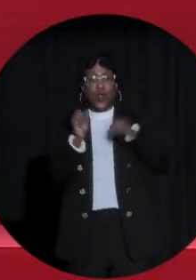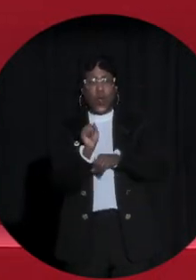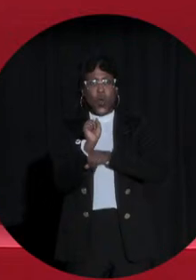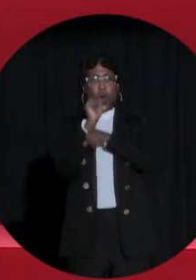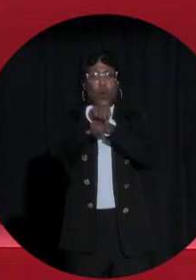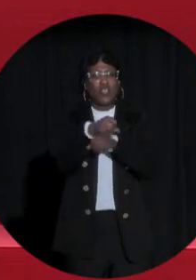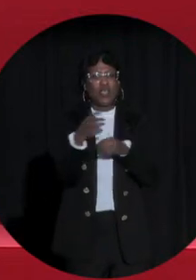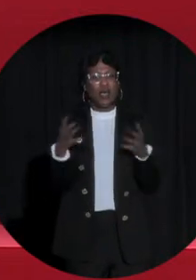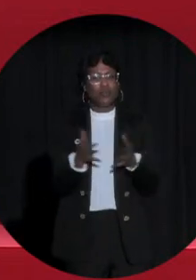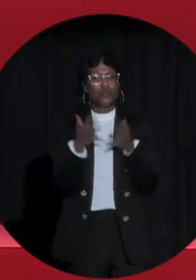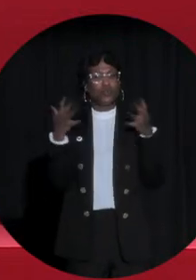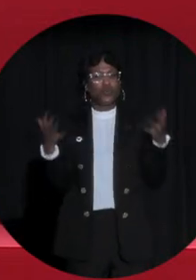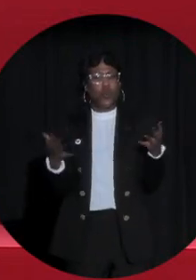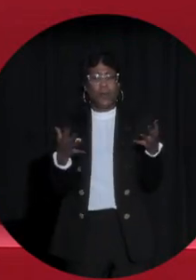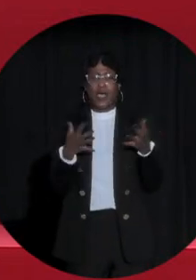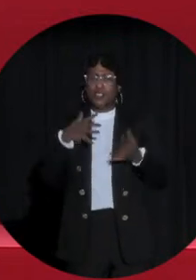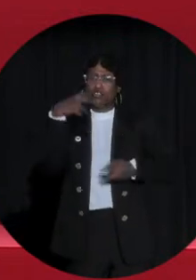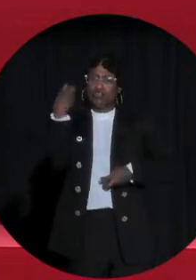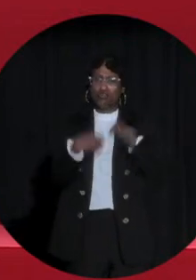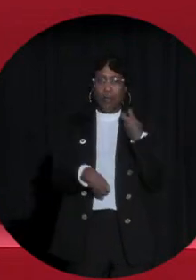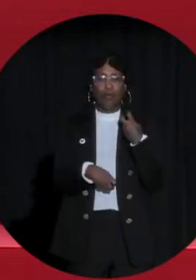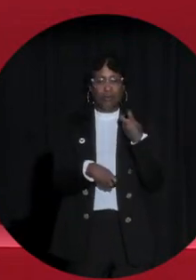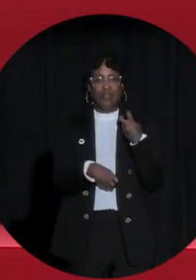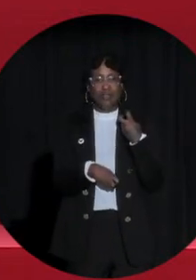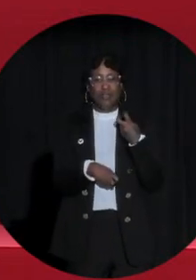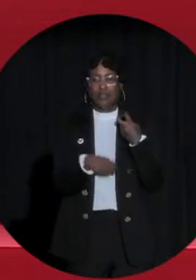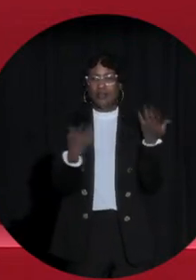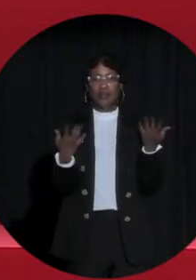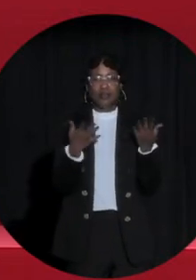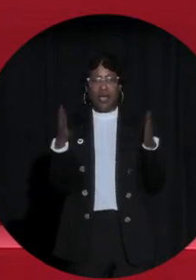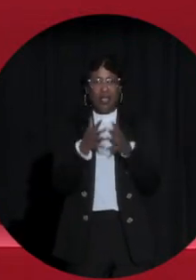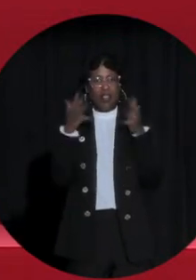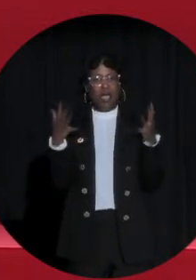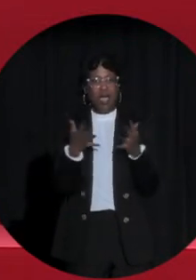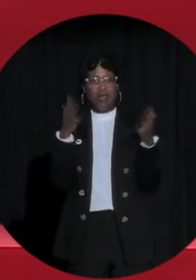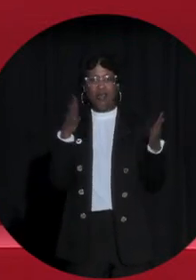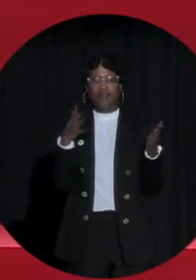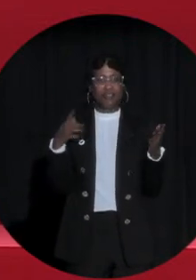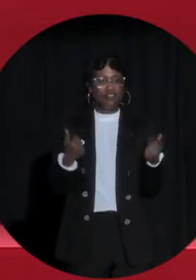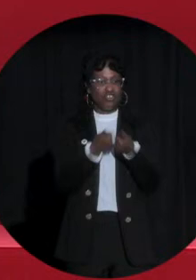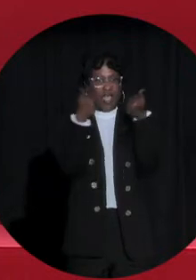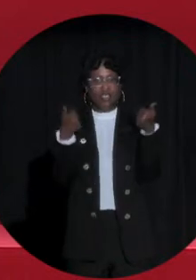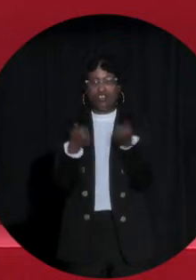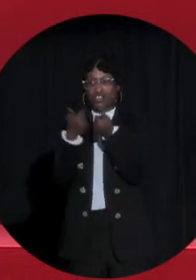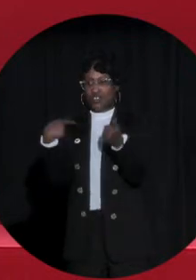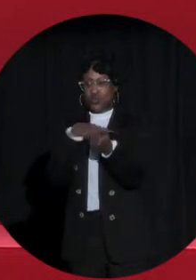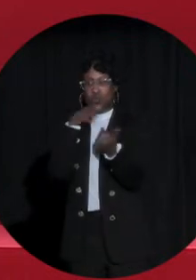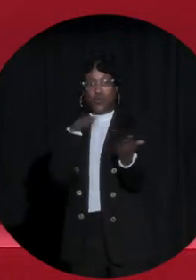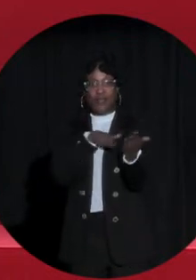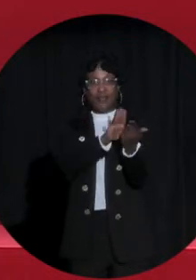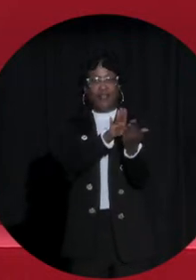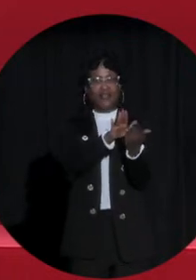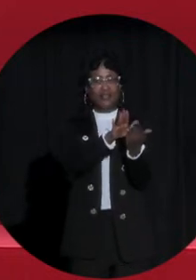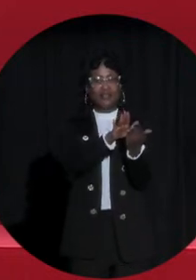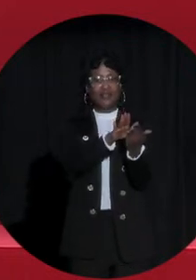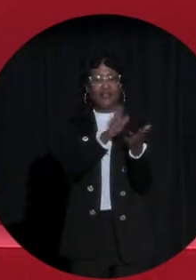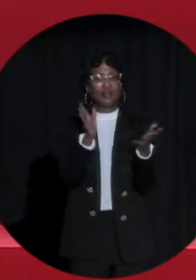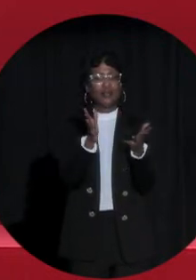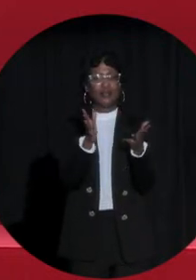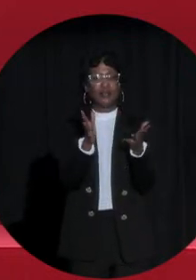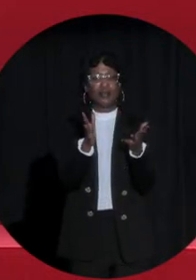imagined. Even in the face of so much adversity, our pride in this place we share became our